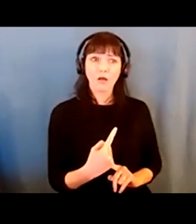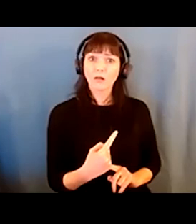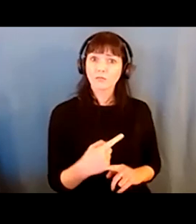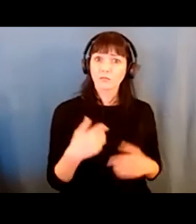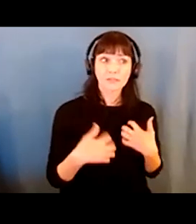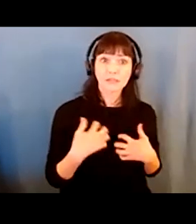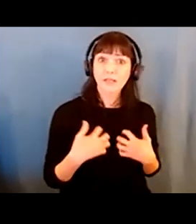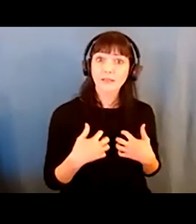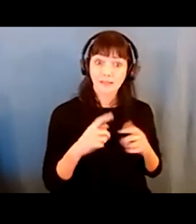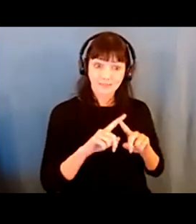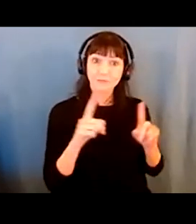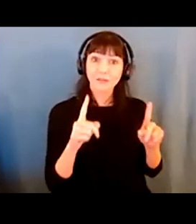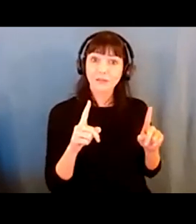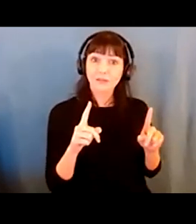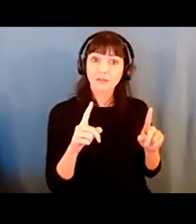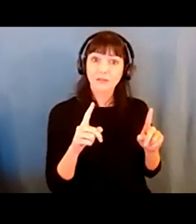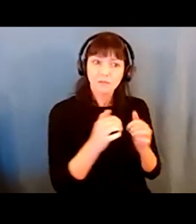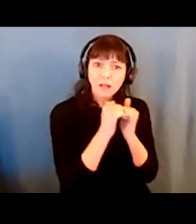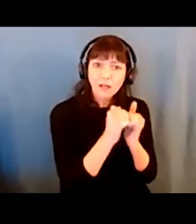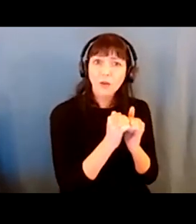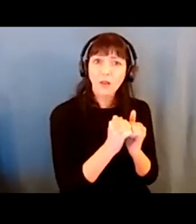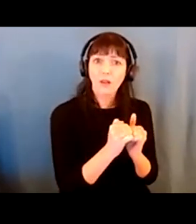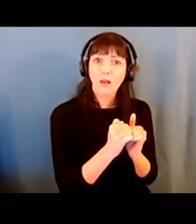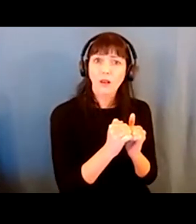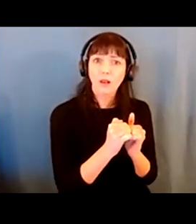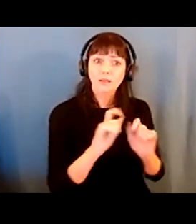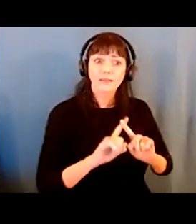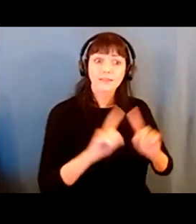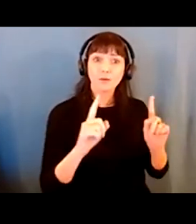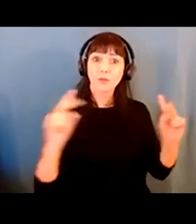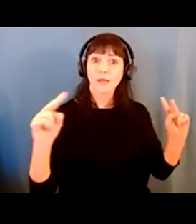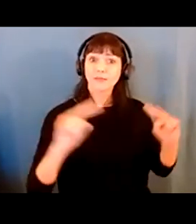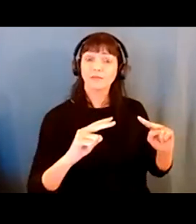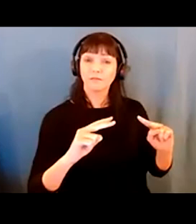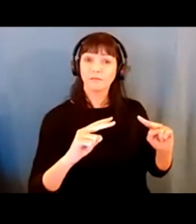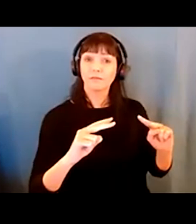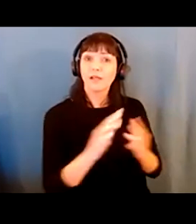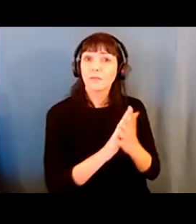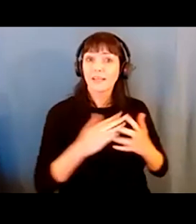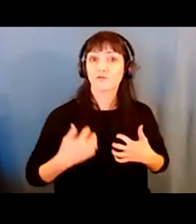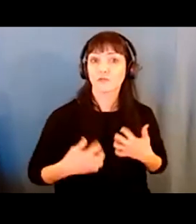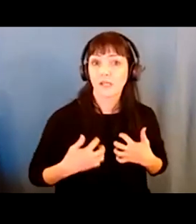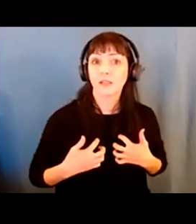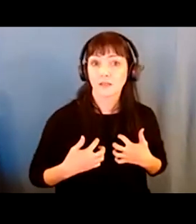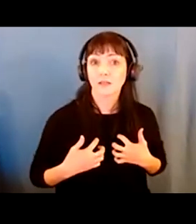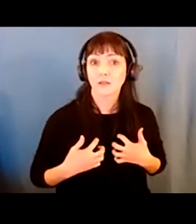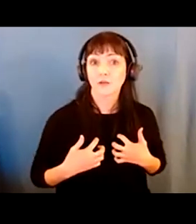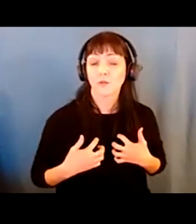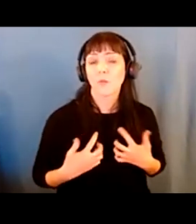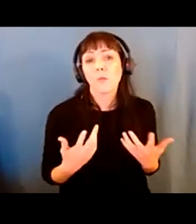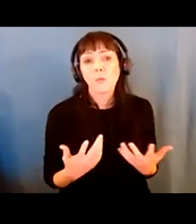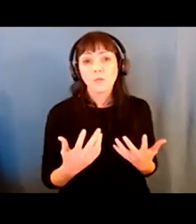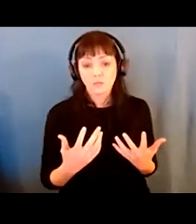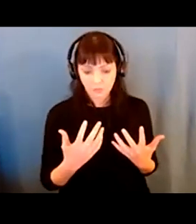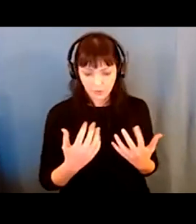valuable, it gives a completely different perspective, and it makes it really interesting because it's that, you know, with your experience,